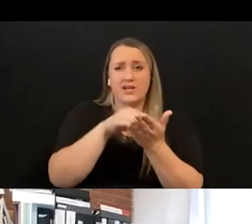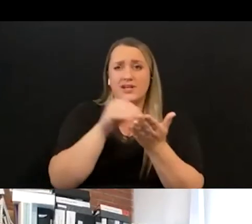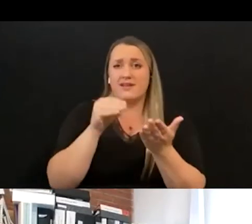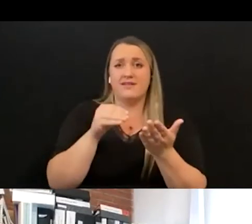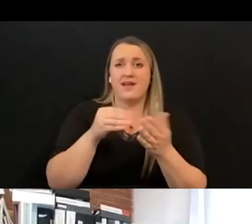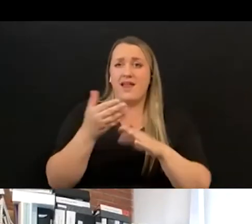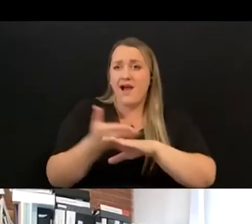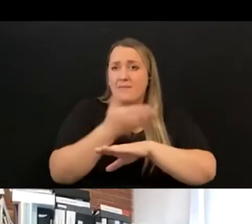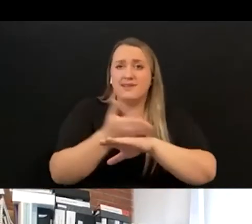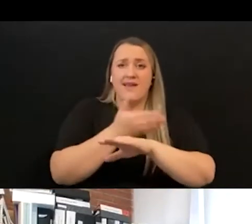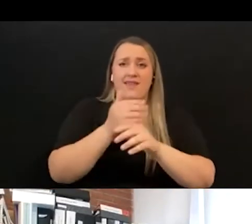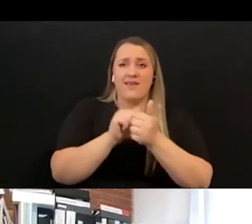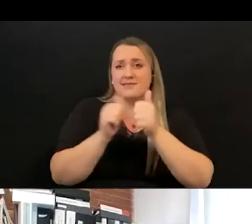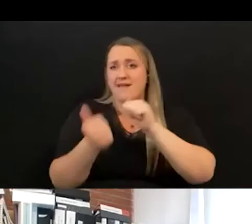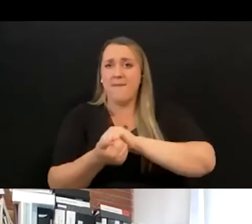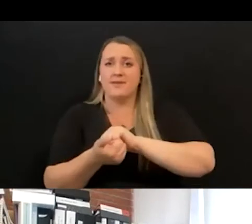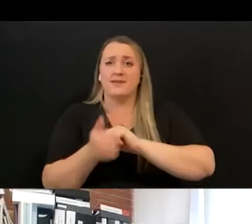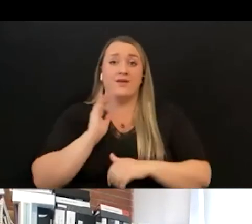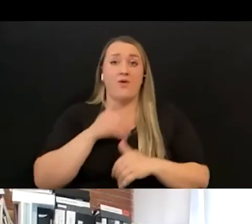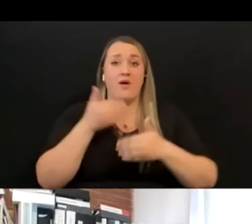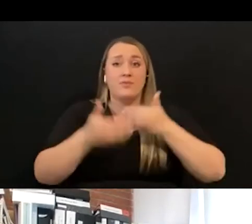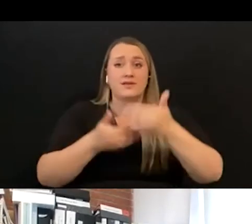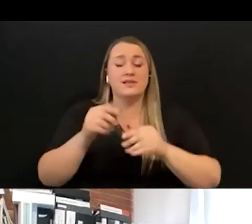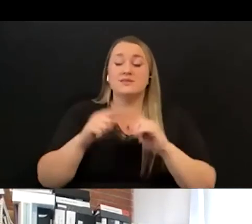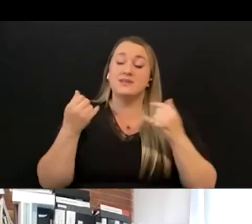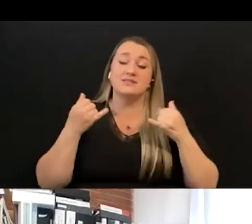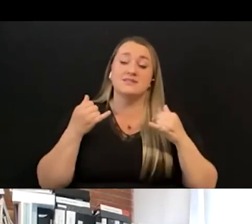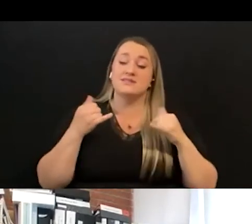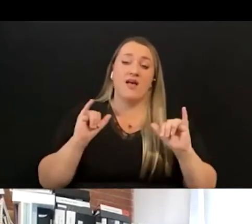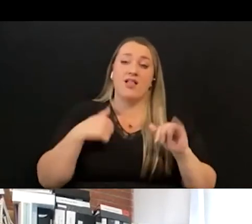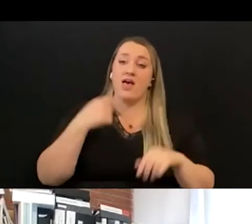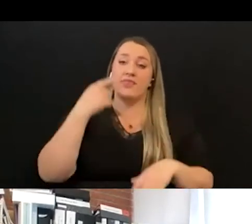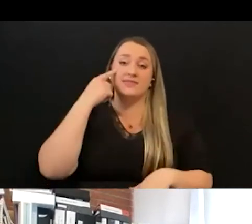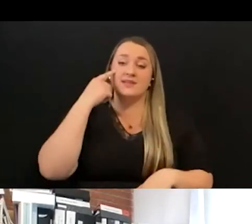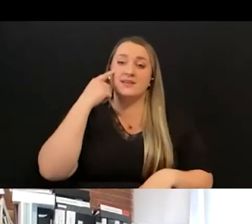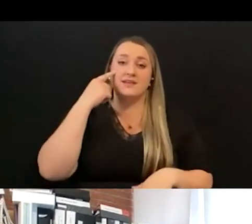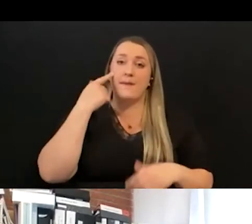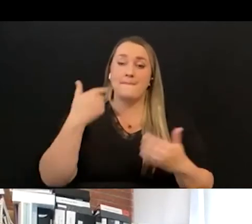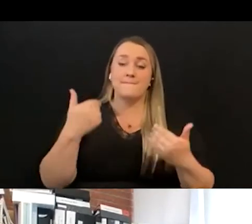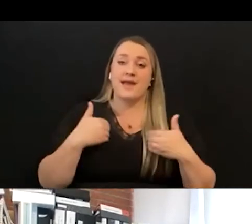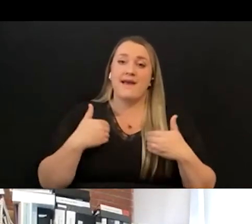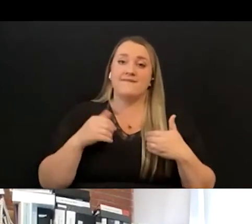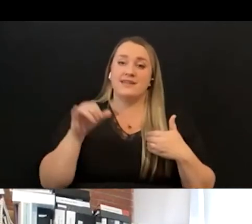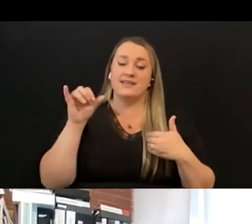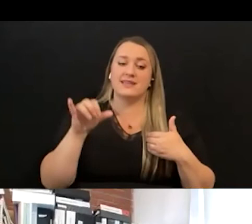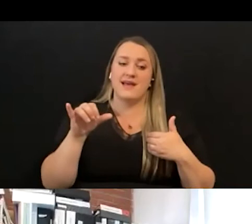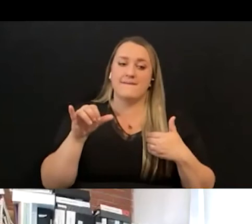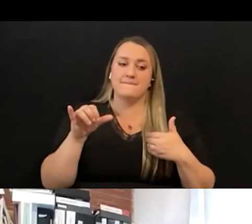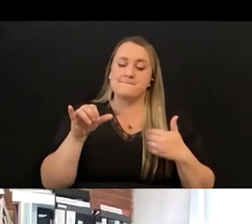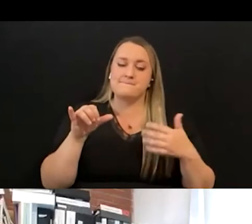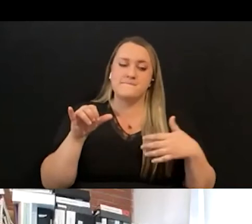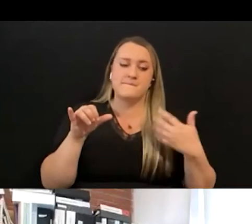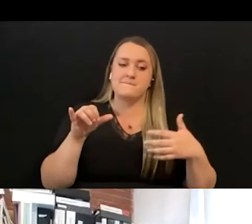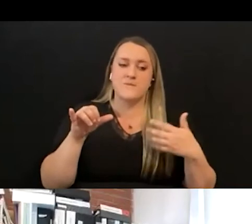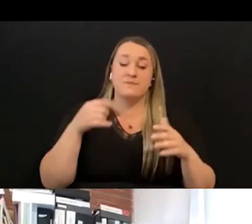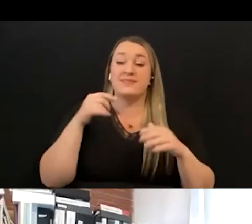updating and adapting our processes. But I think just having that the